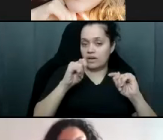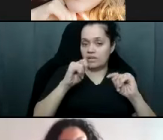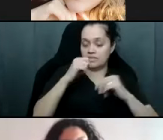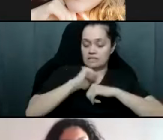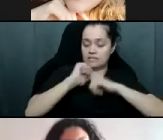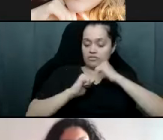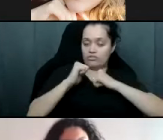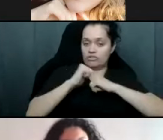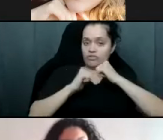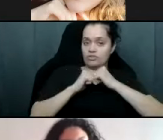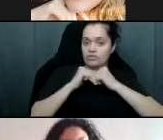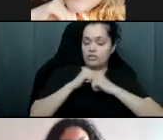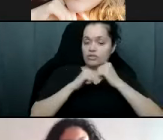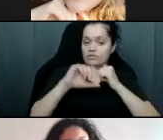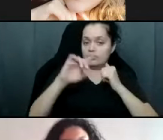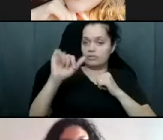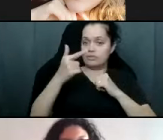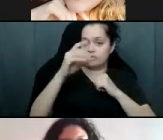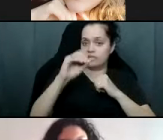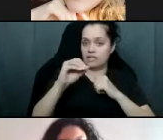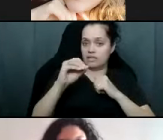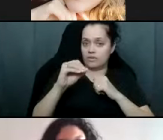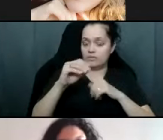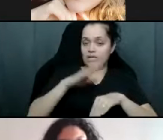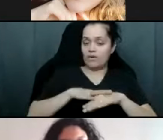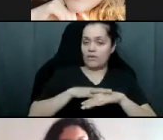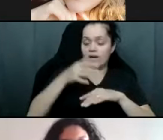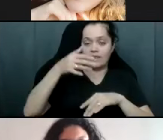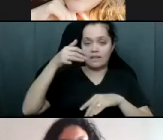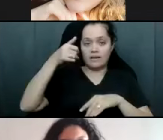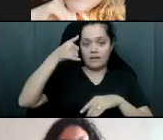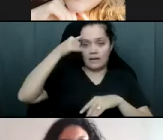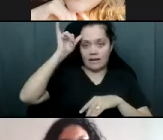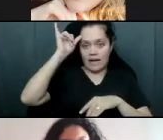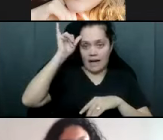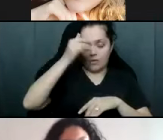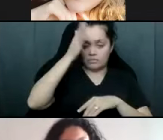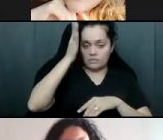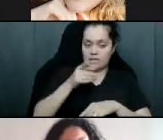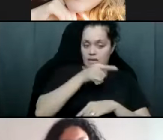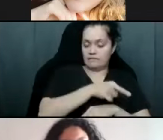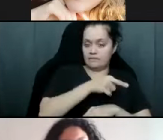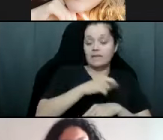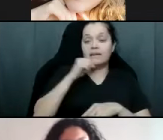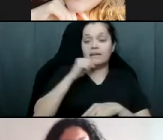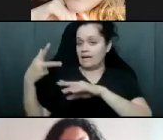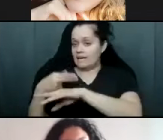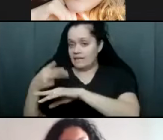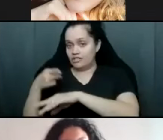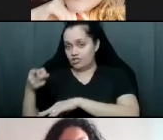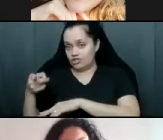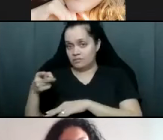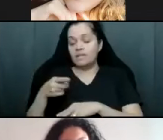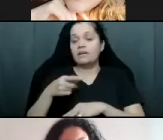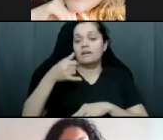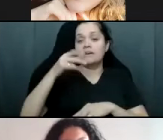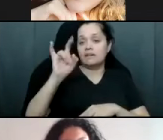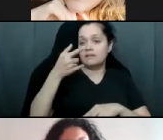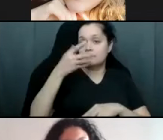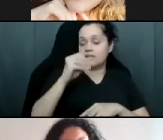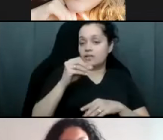it so that the dingoes were on the cattle ranching side, not on the sheep. The dingoes don't attack